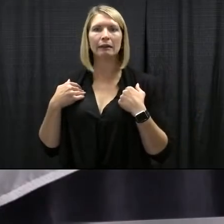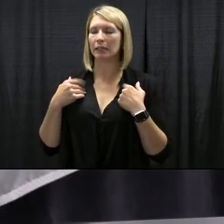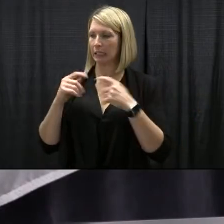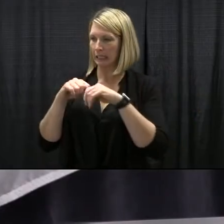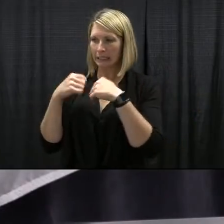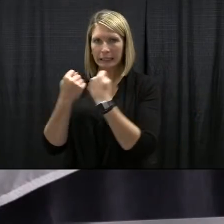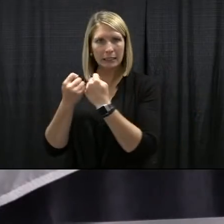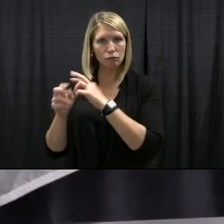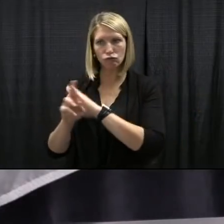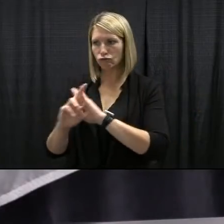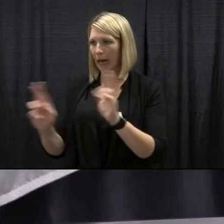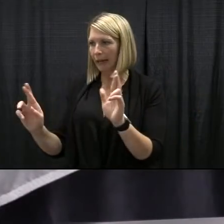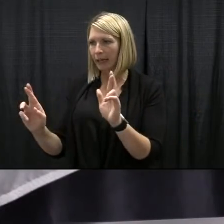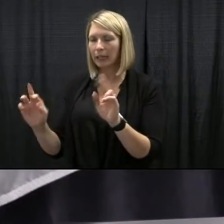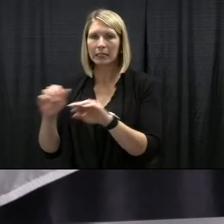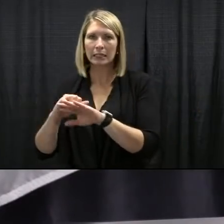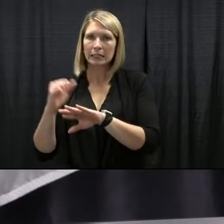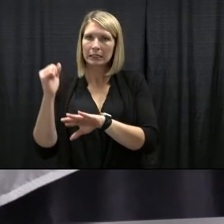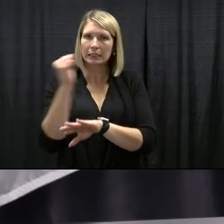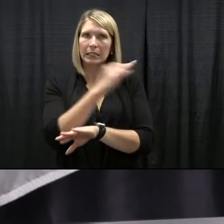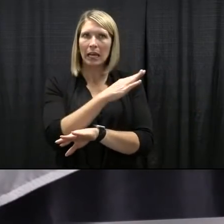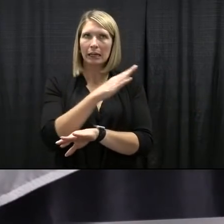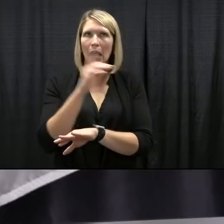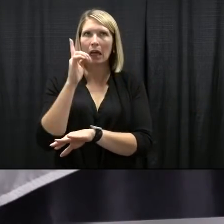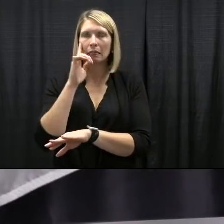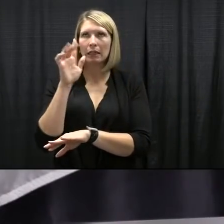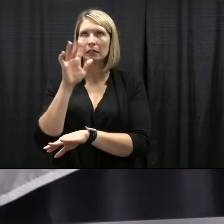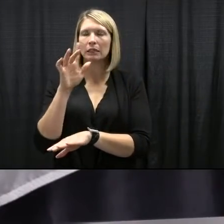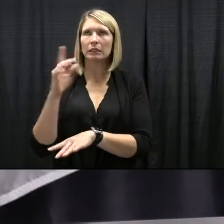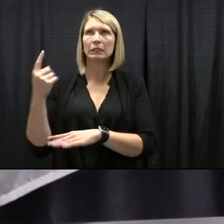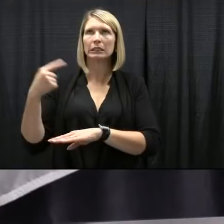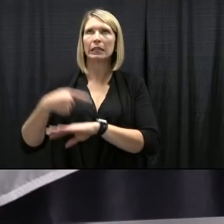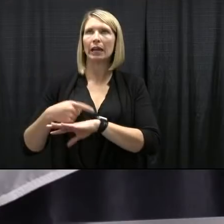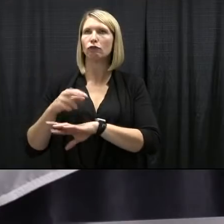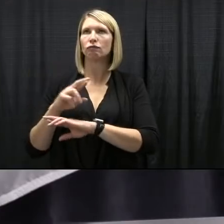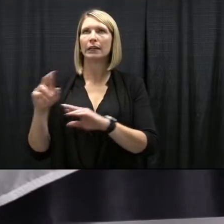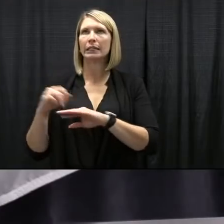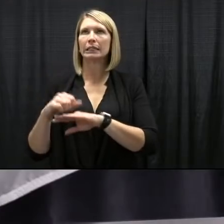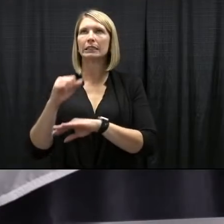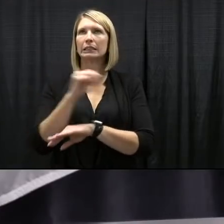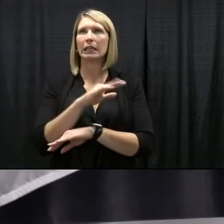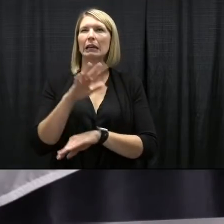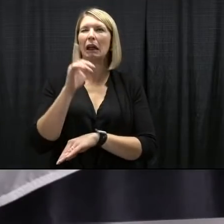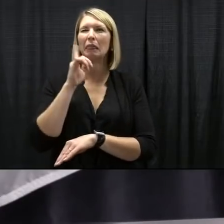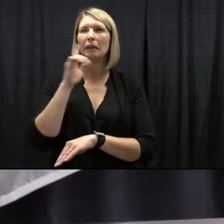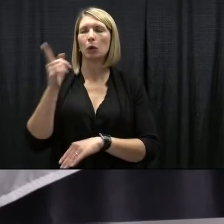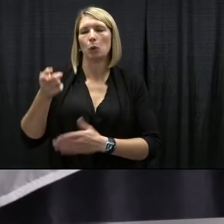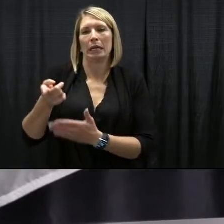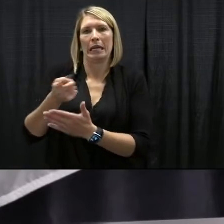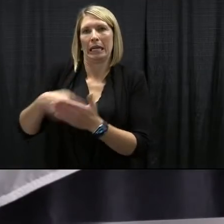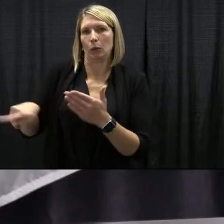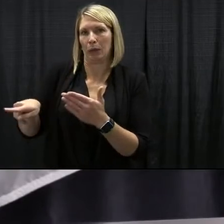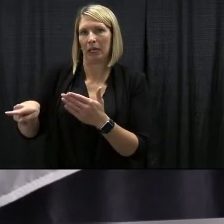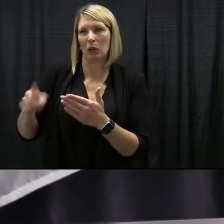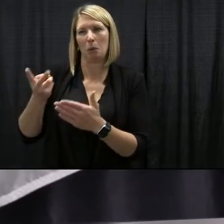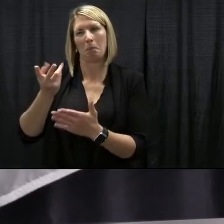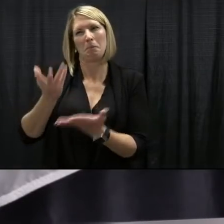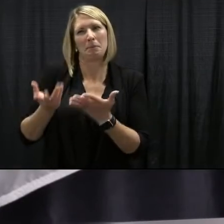towards a start date for that, which would have been, if I stand to be corrected, next week or the week